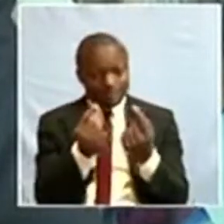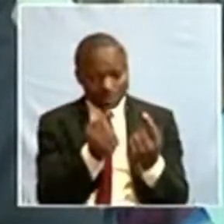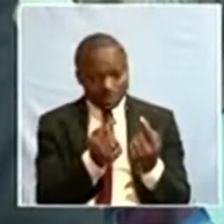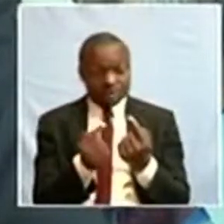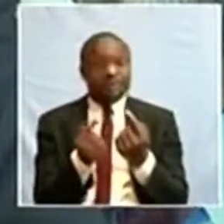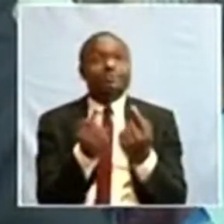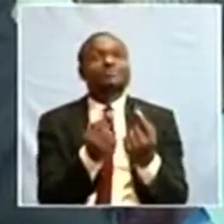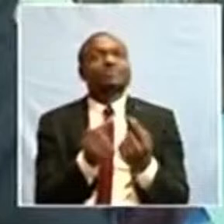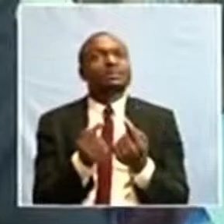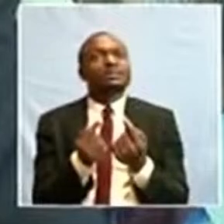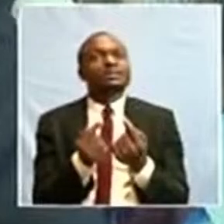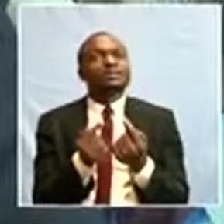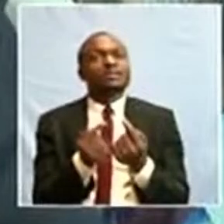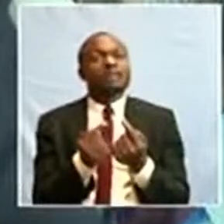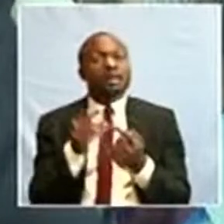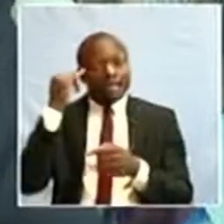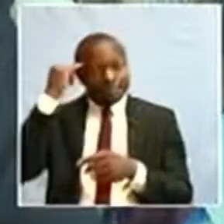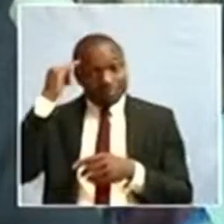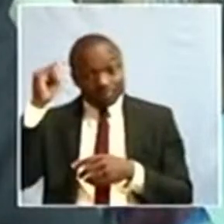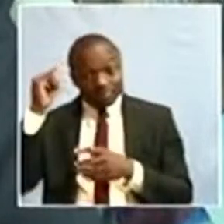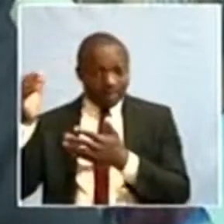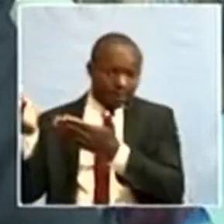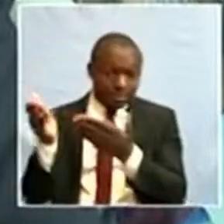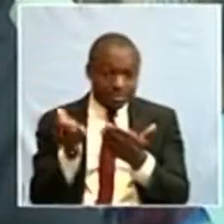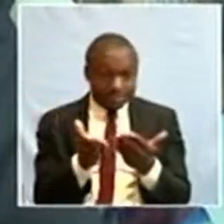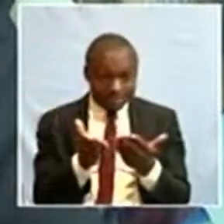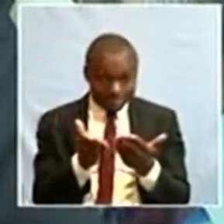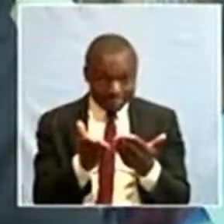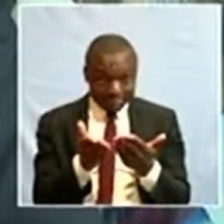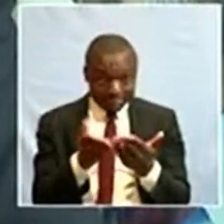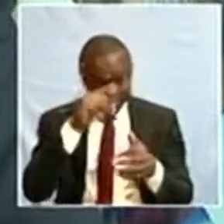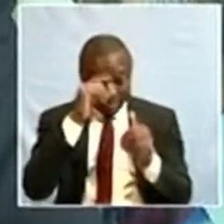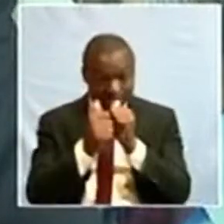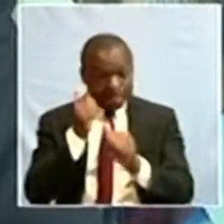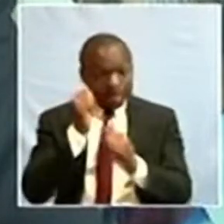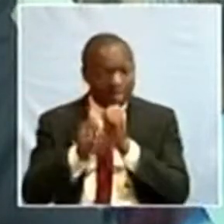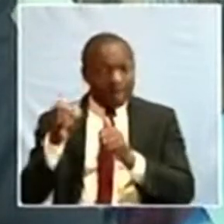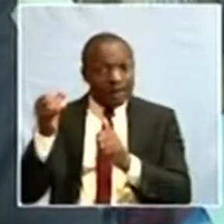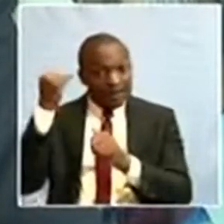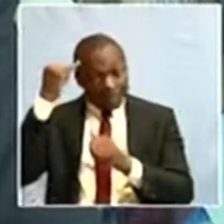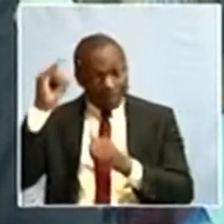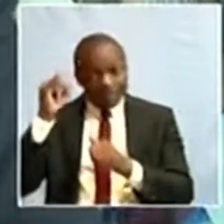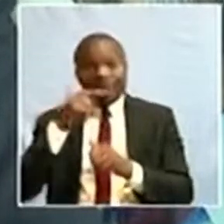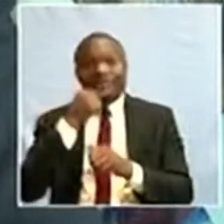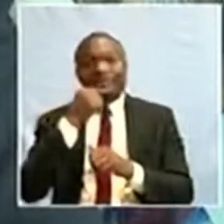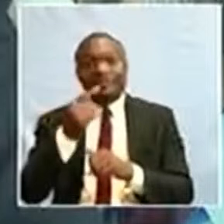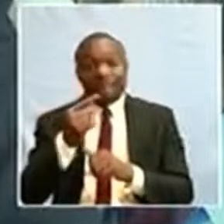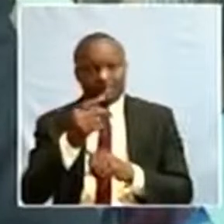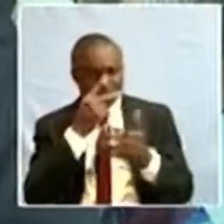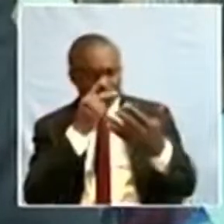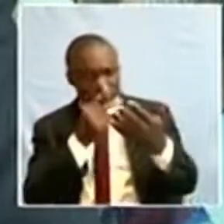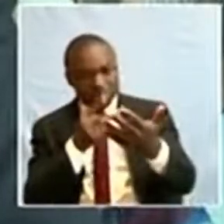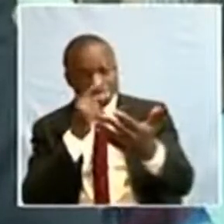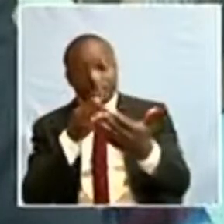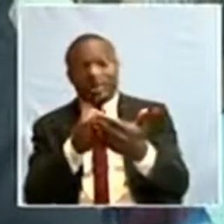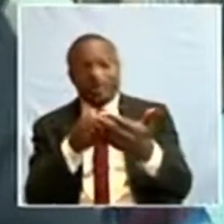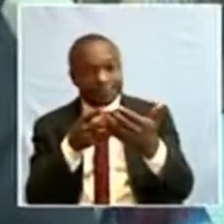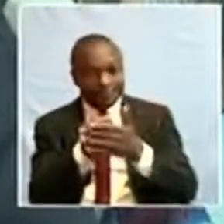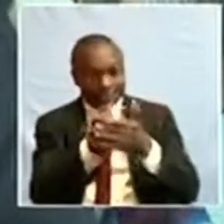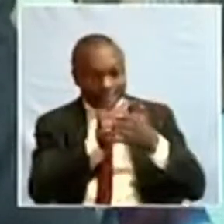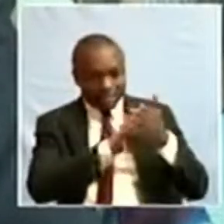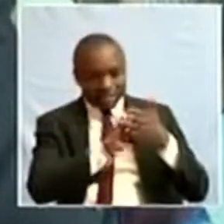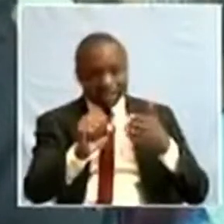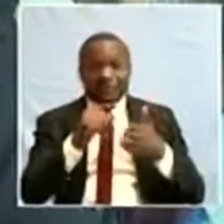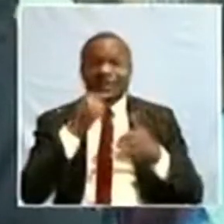where an opinion is brought because the opinion is going to say, okay, we've looked at these financial statements, and when I